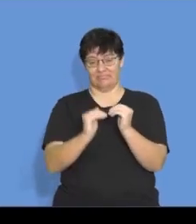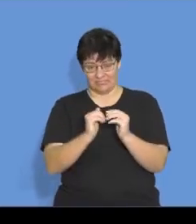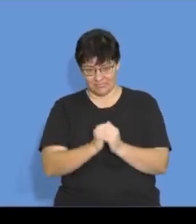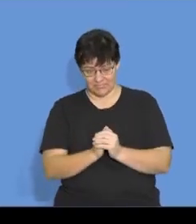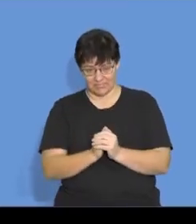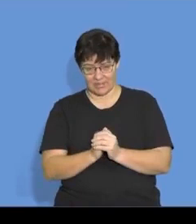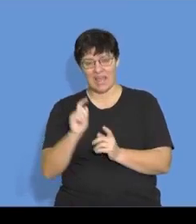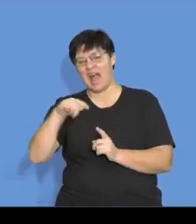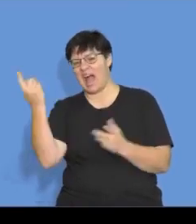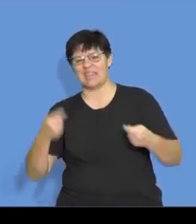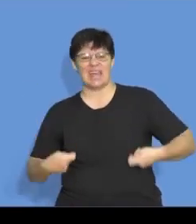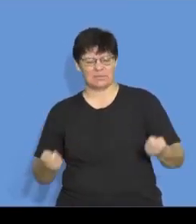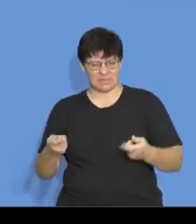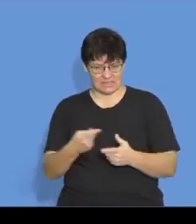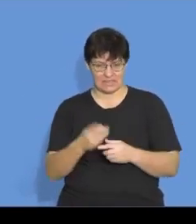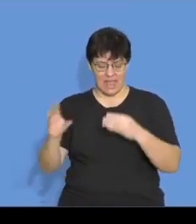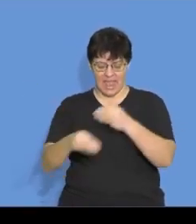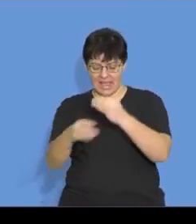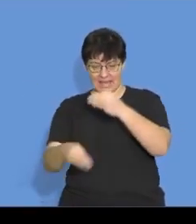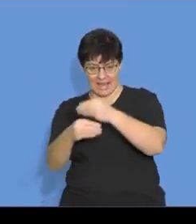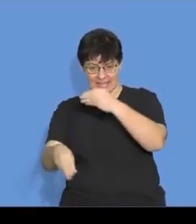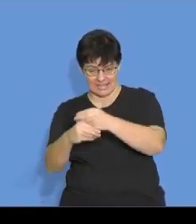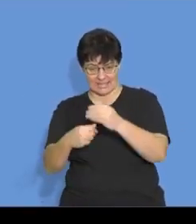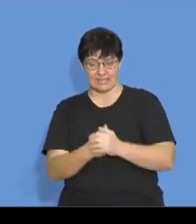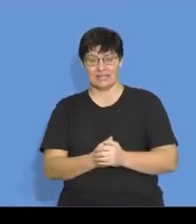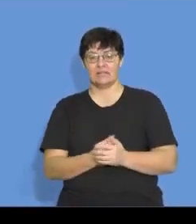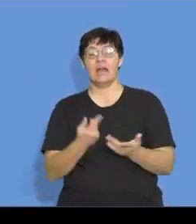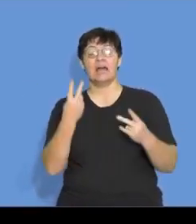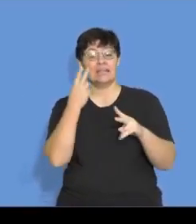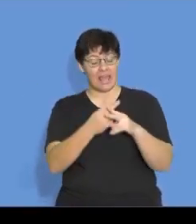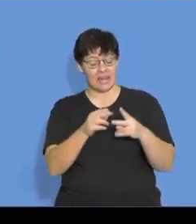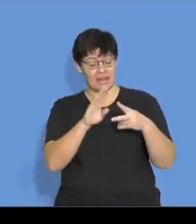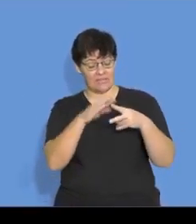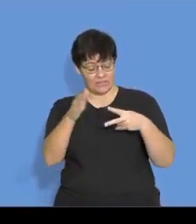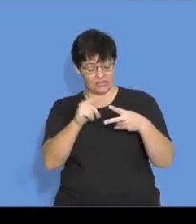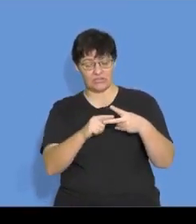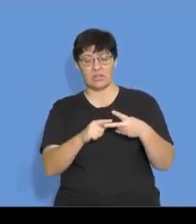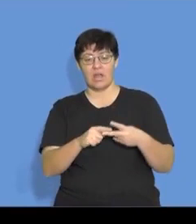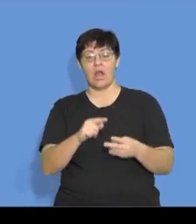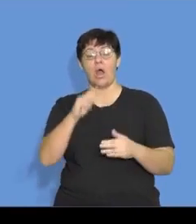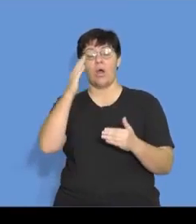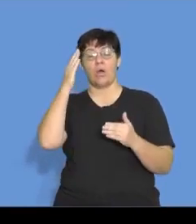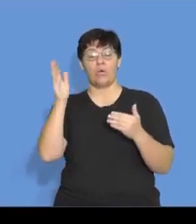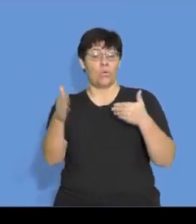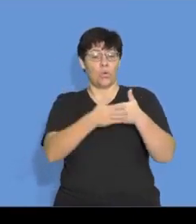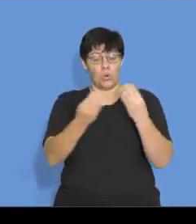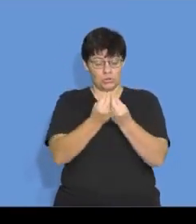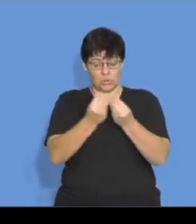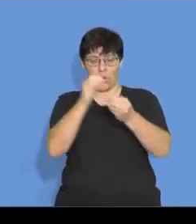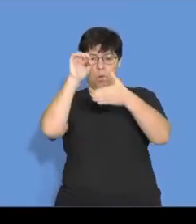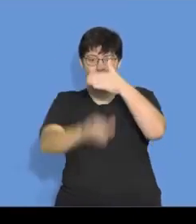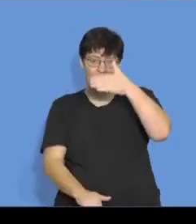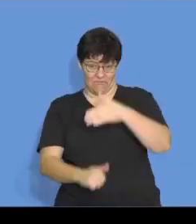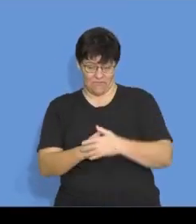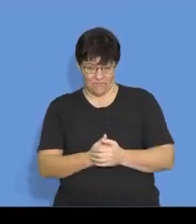purchasing expenses, you add all of that. You then subtract your closing stock, right? You subtract